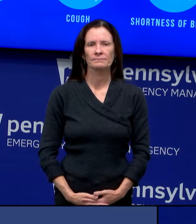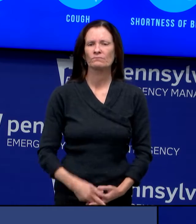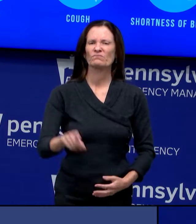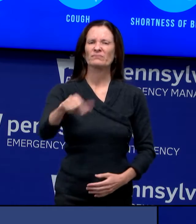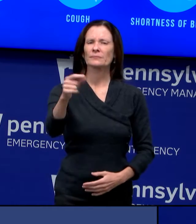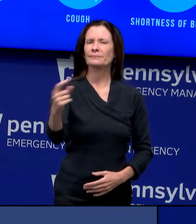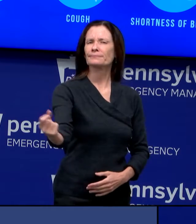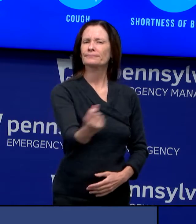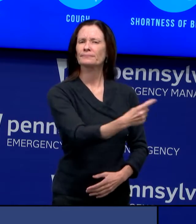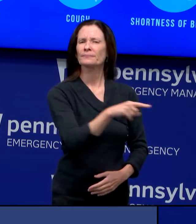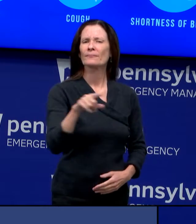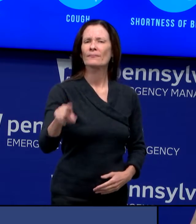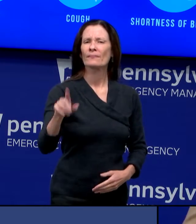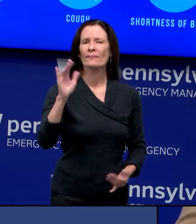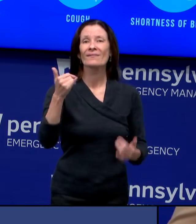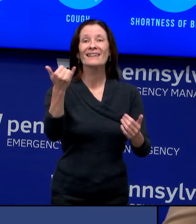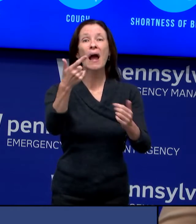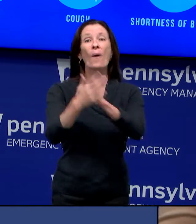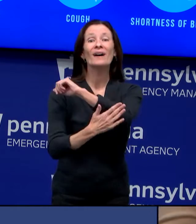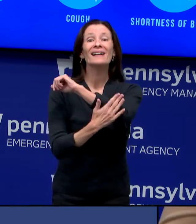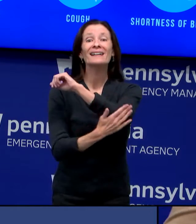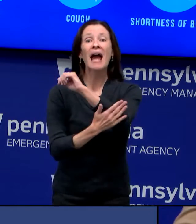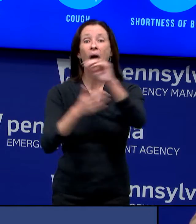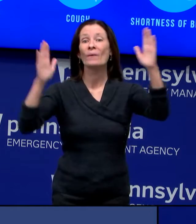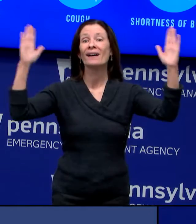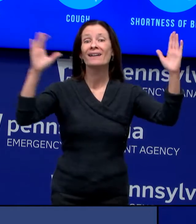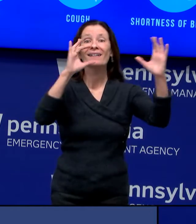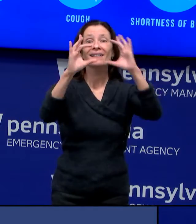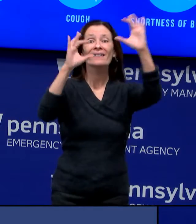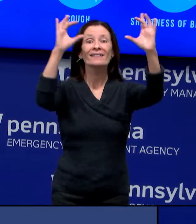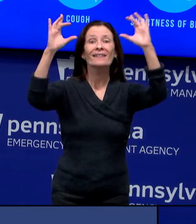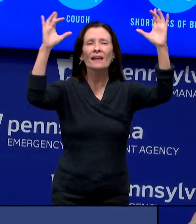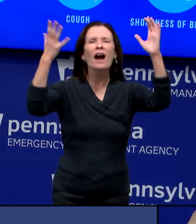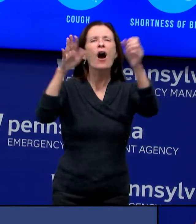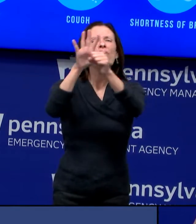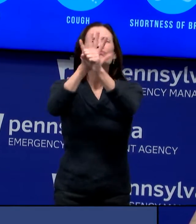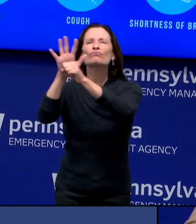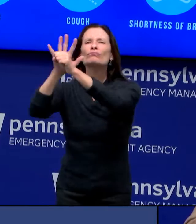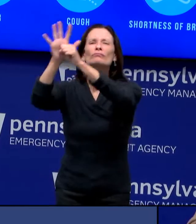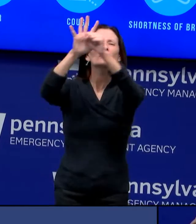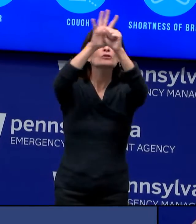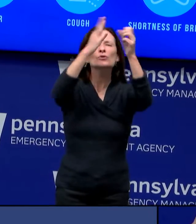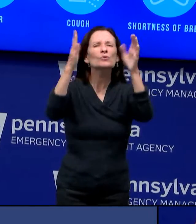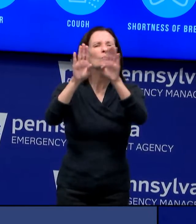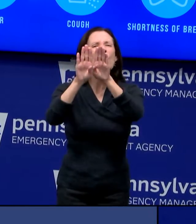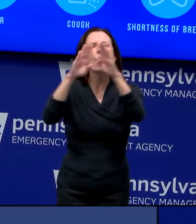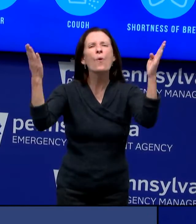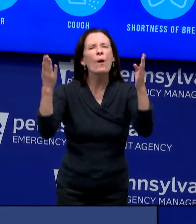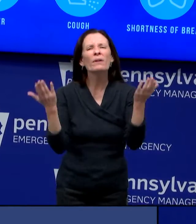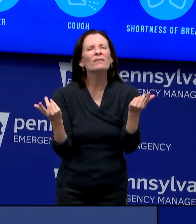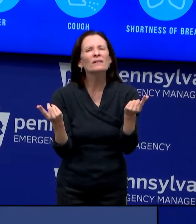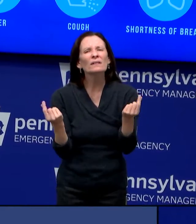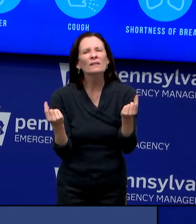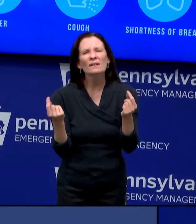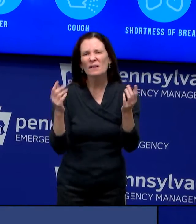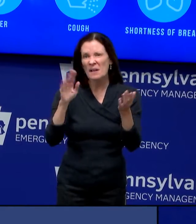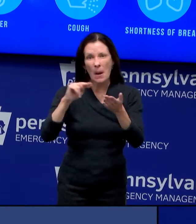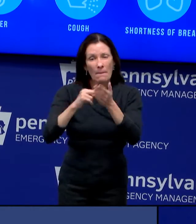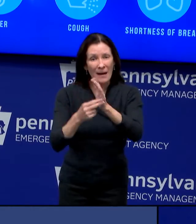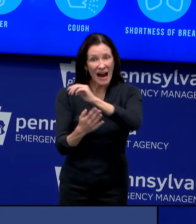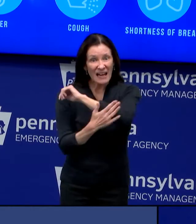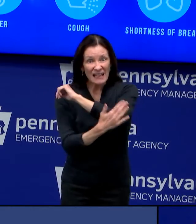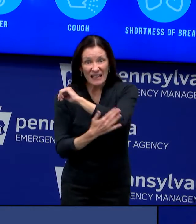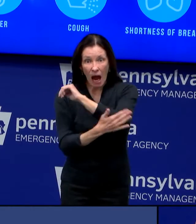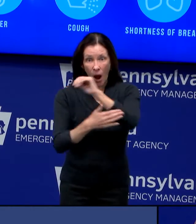the region to reopen? Mm-hmm. So the opening will be region by region. And of course, the regions are made up of counties. And